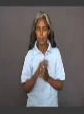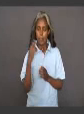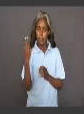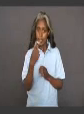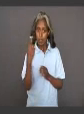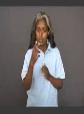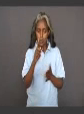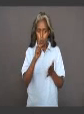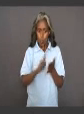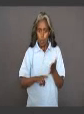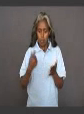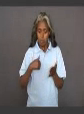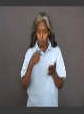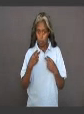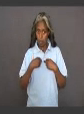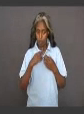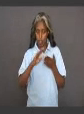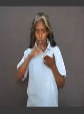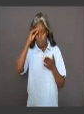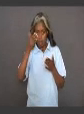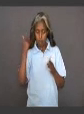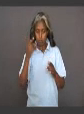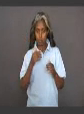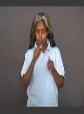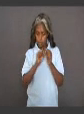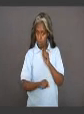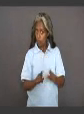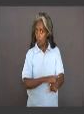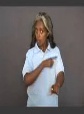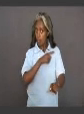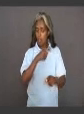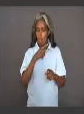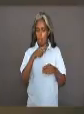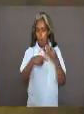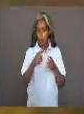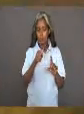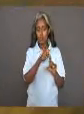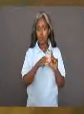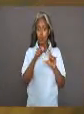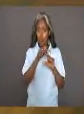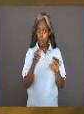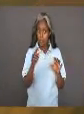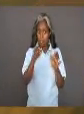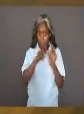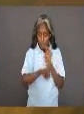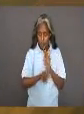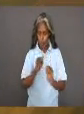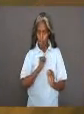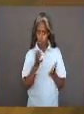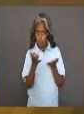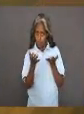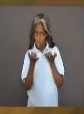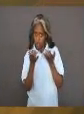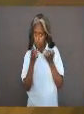Using what we have learned so far about trigonometric values, I would like you